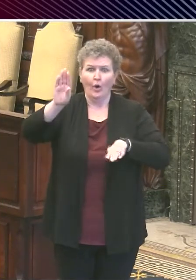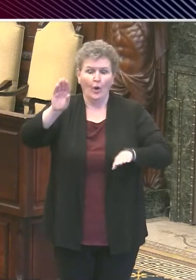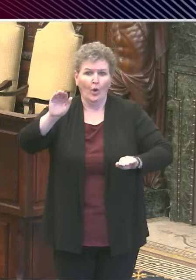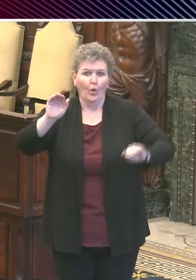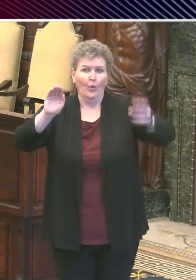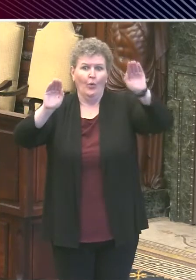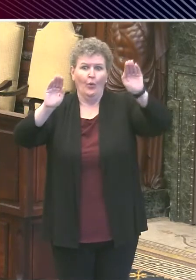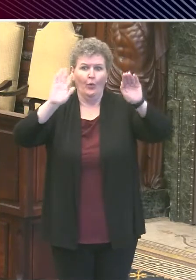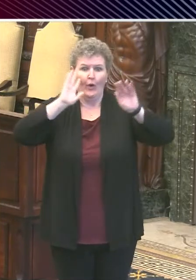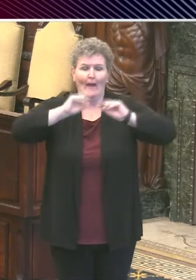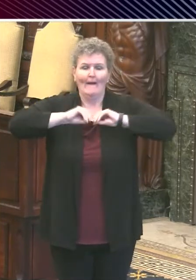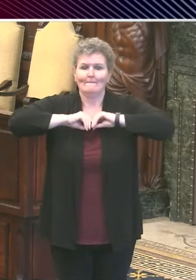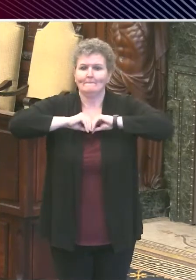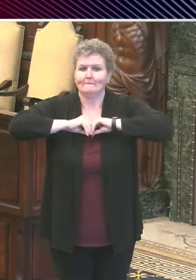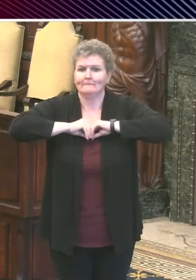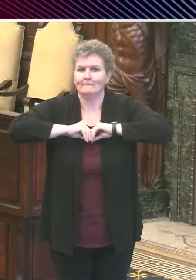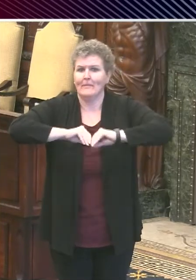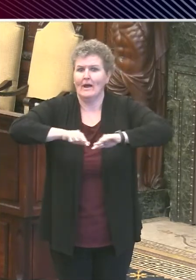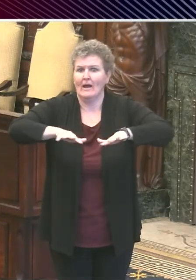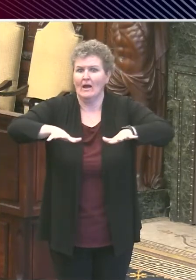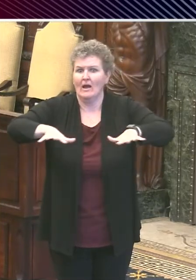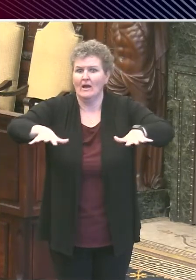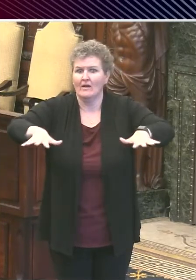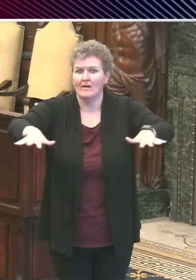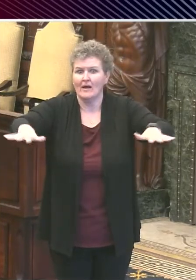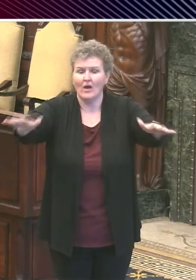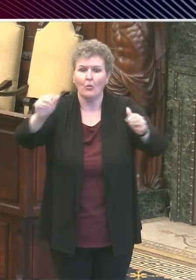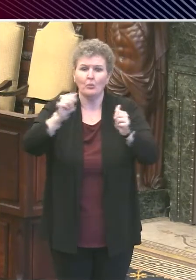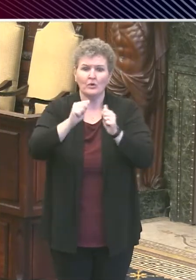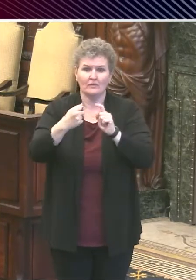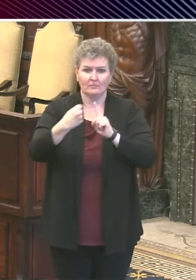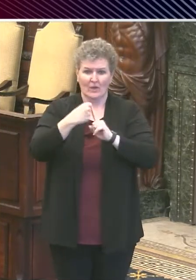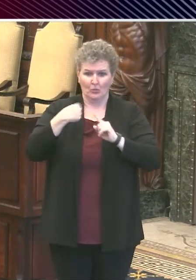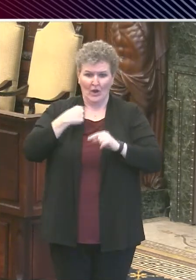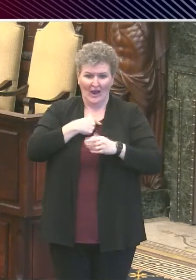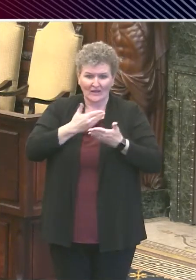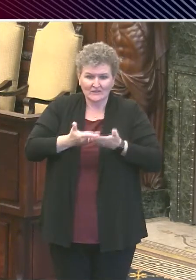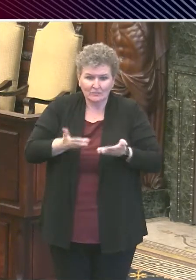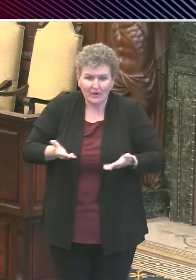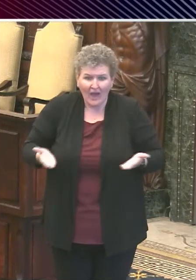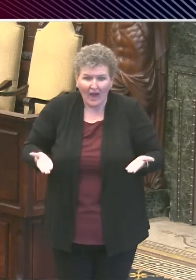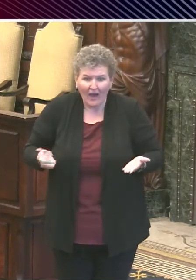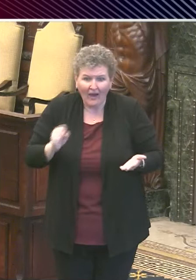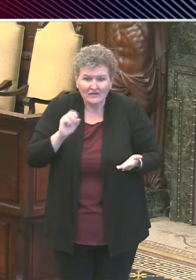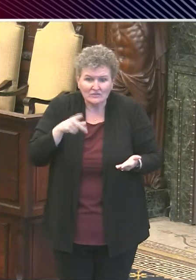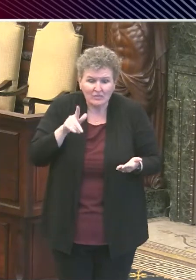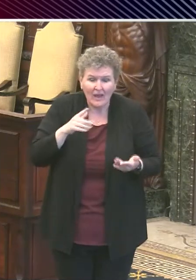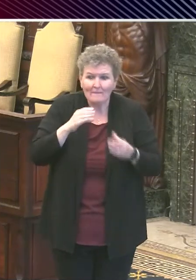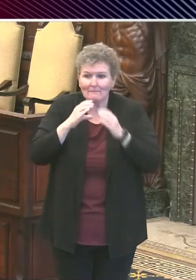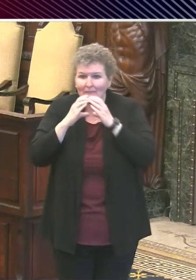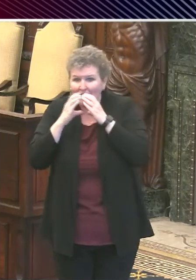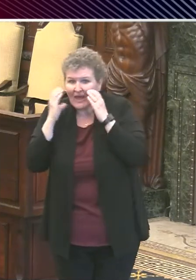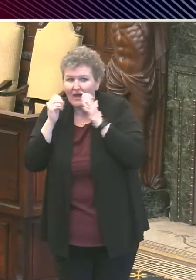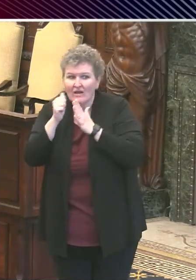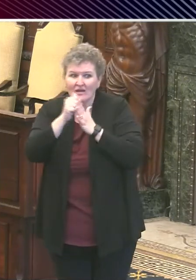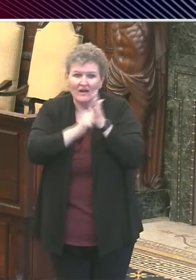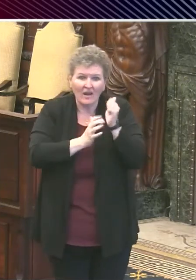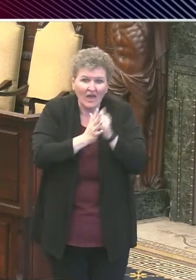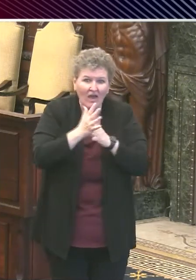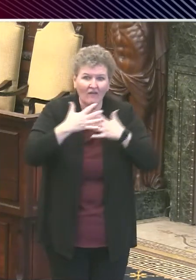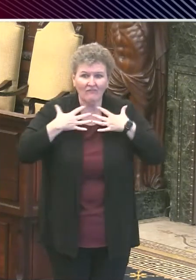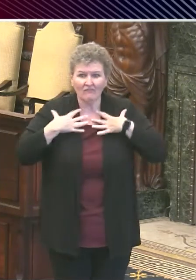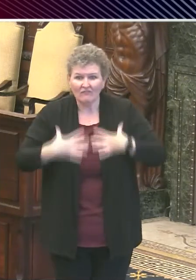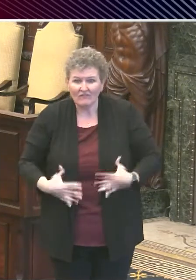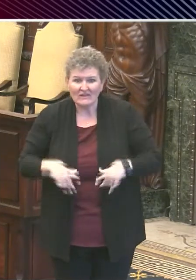in potentially our ability to get supplies or to provide tests quickly, what does that mean for